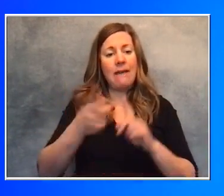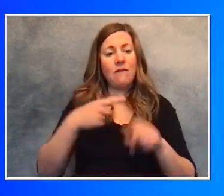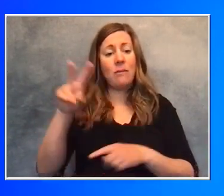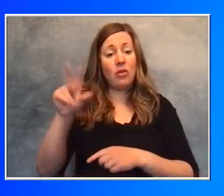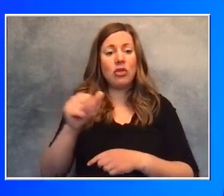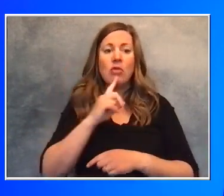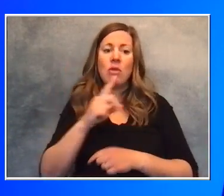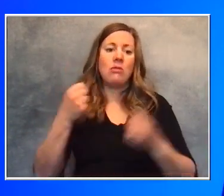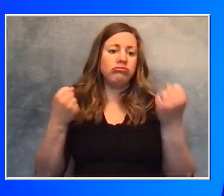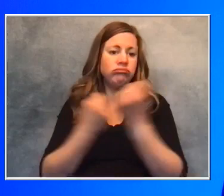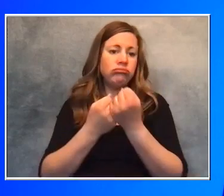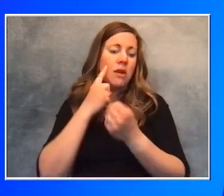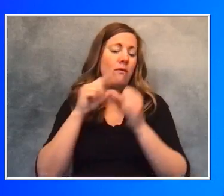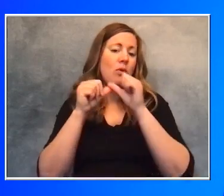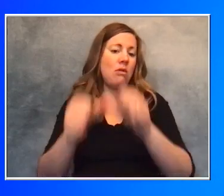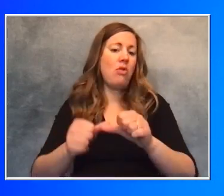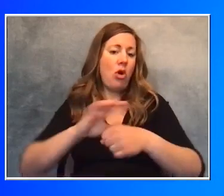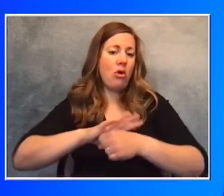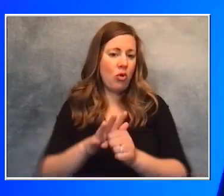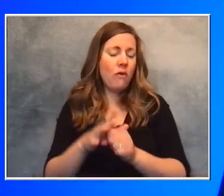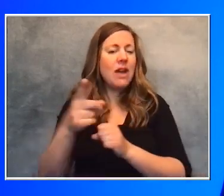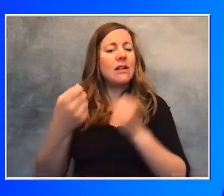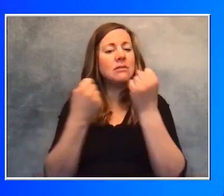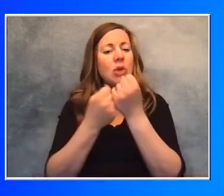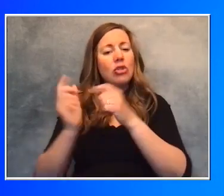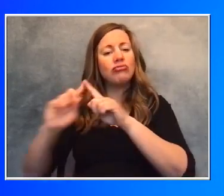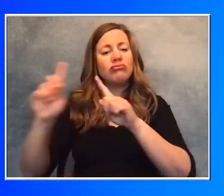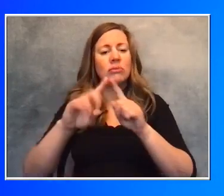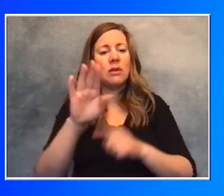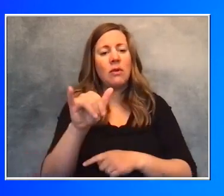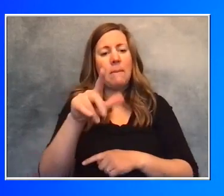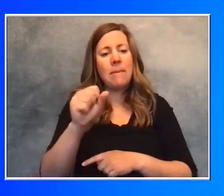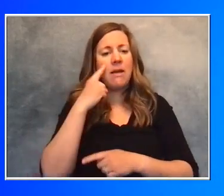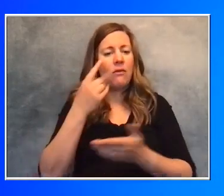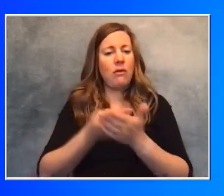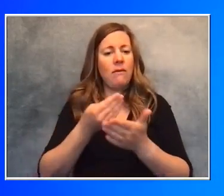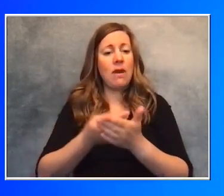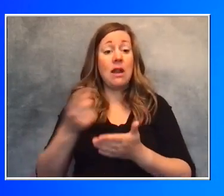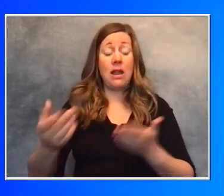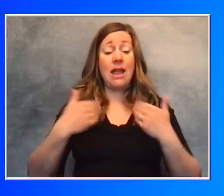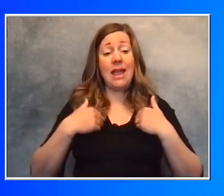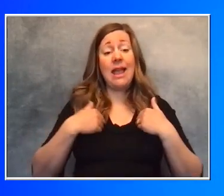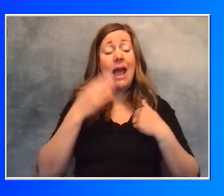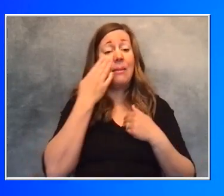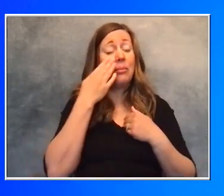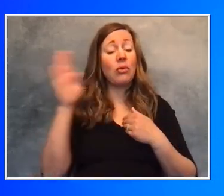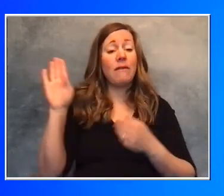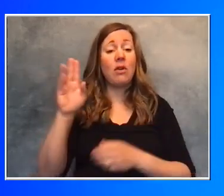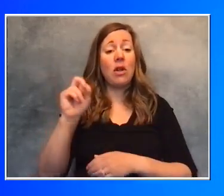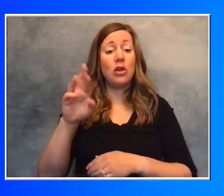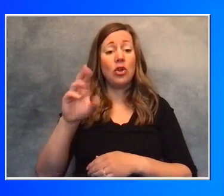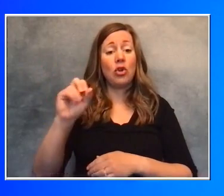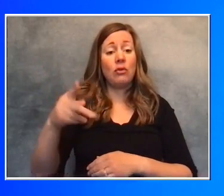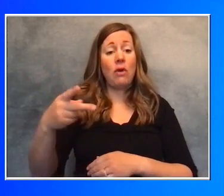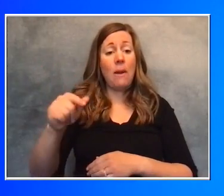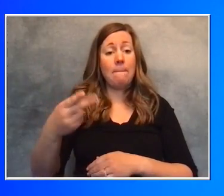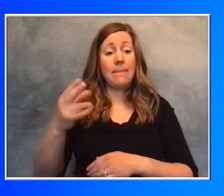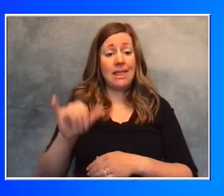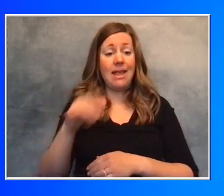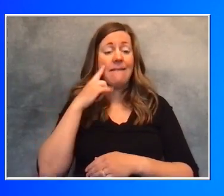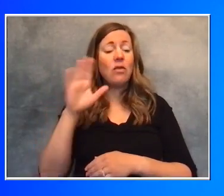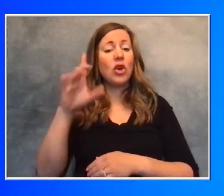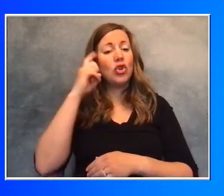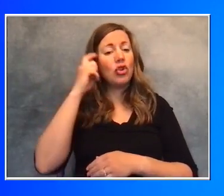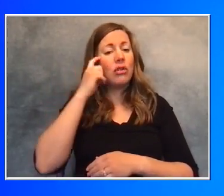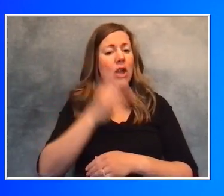COVID and has sponsored long COVID bills for funding, has had a peripheral neuropathy in terms of the neurological sensations in